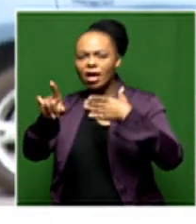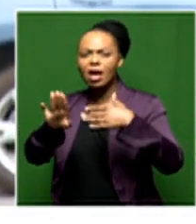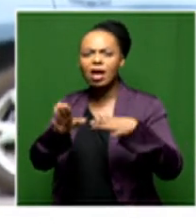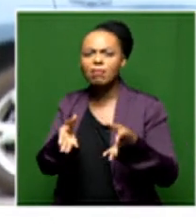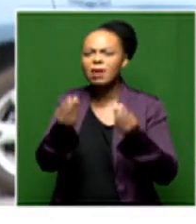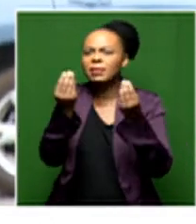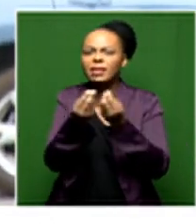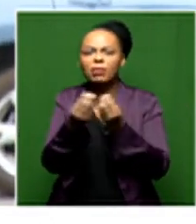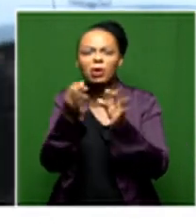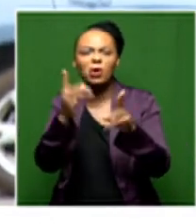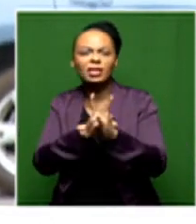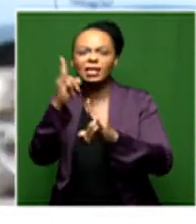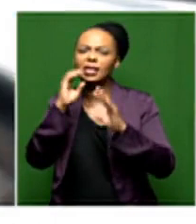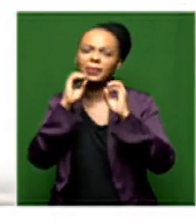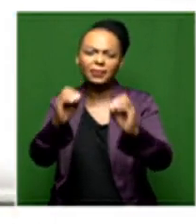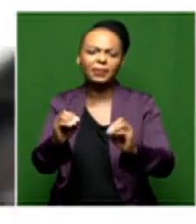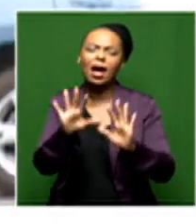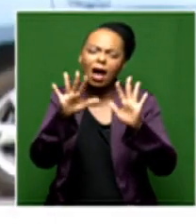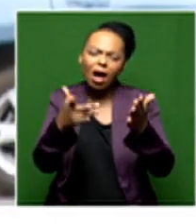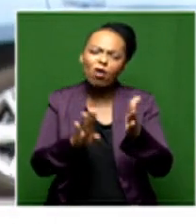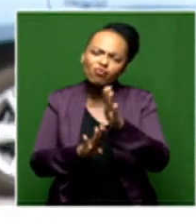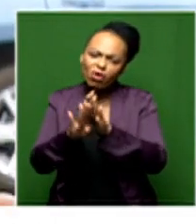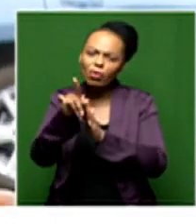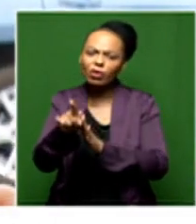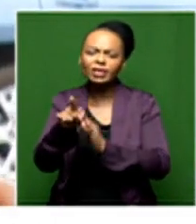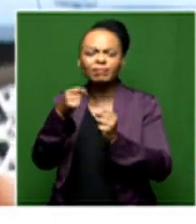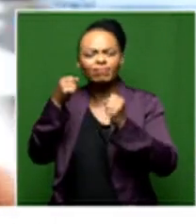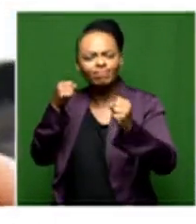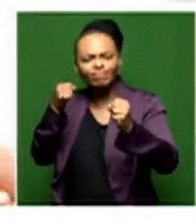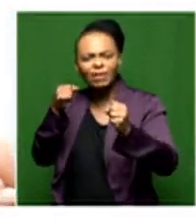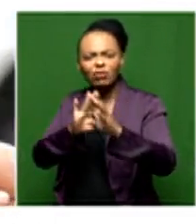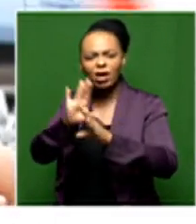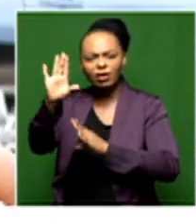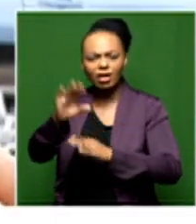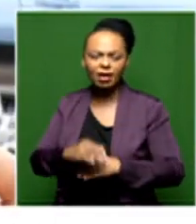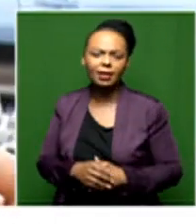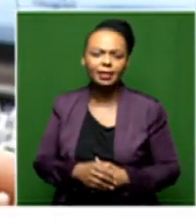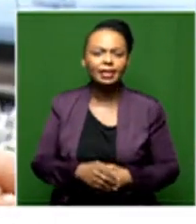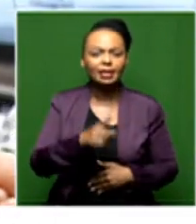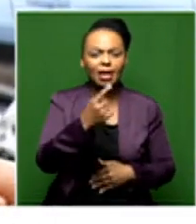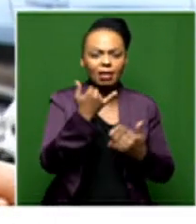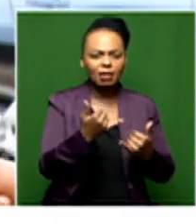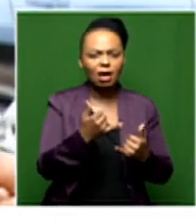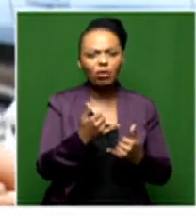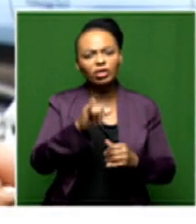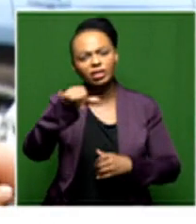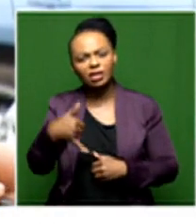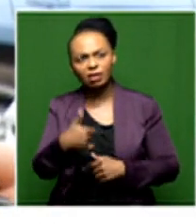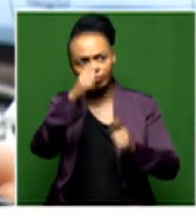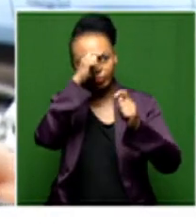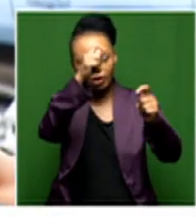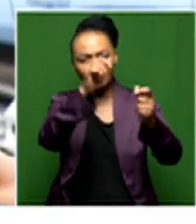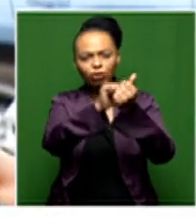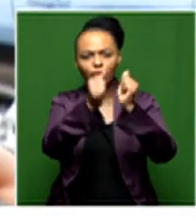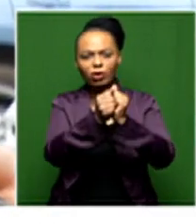that careers? In the province, one way of ensuring that we not only give accolades to the